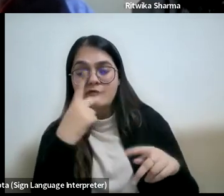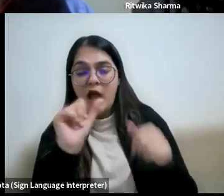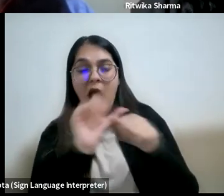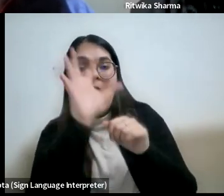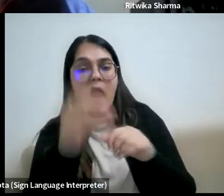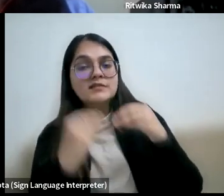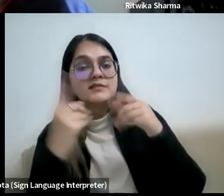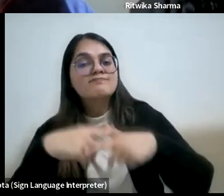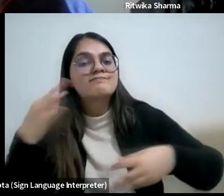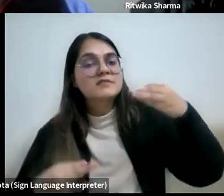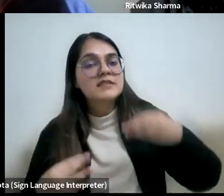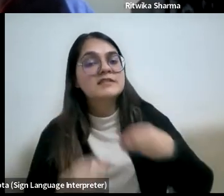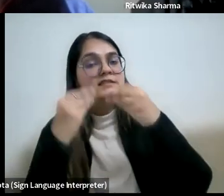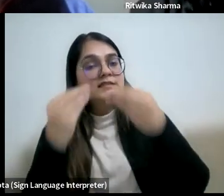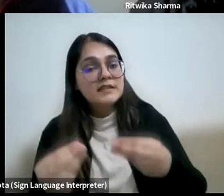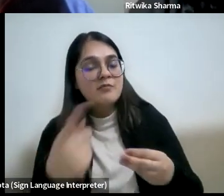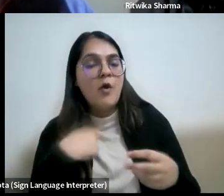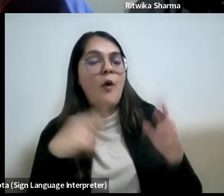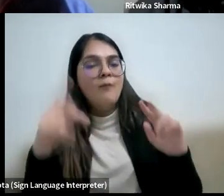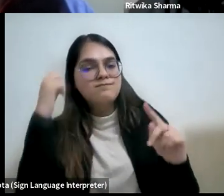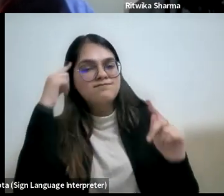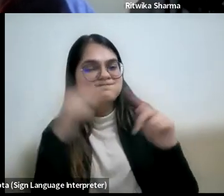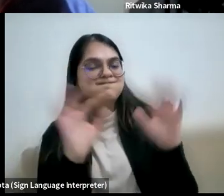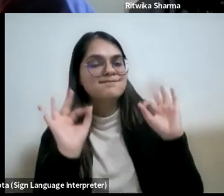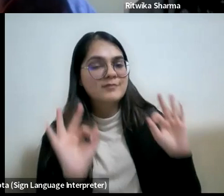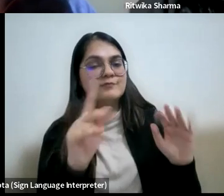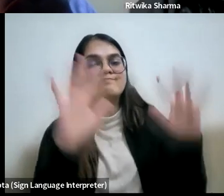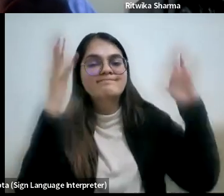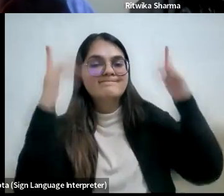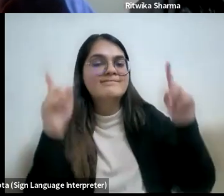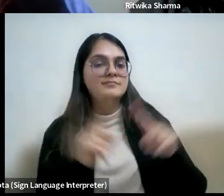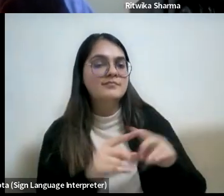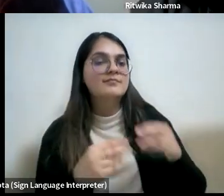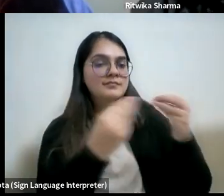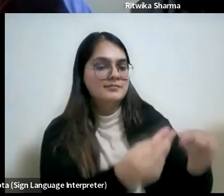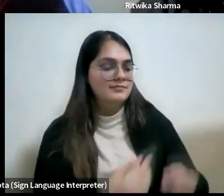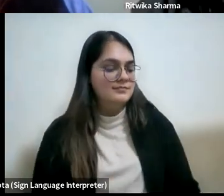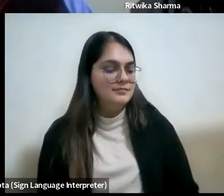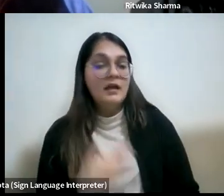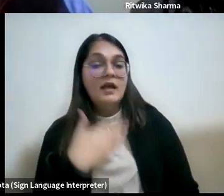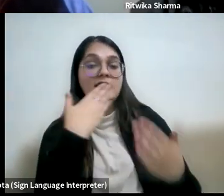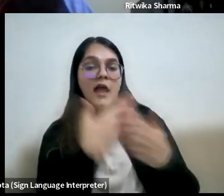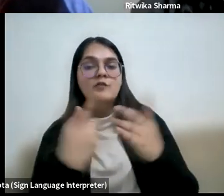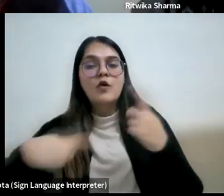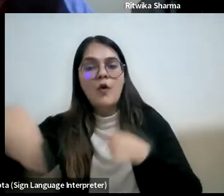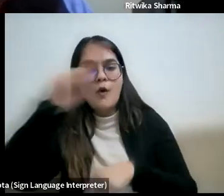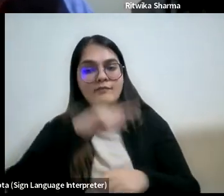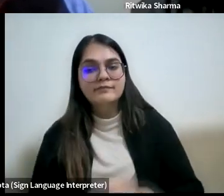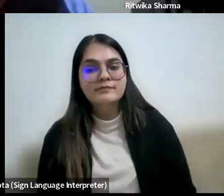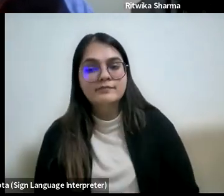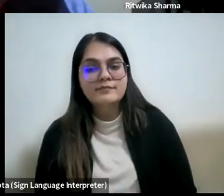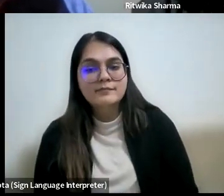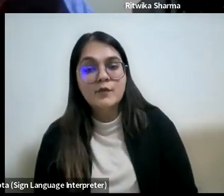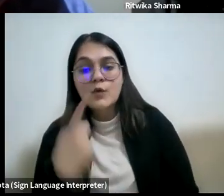a real and an achievable goal. So brilliant work there, Afreen. Thank you to all the members